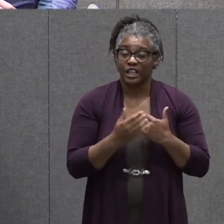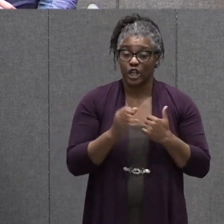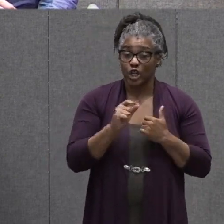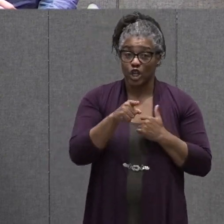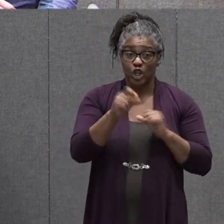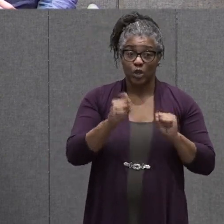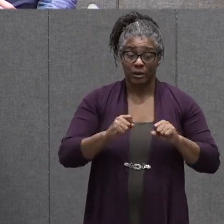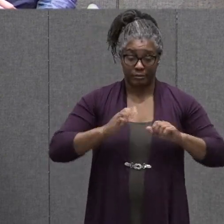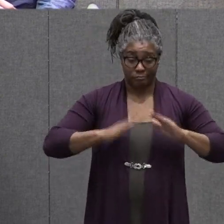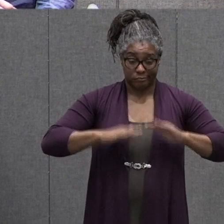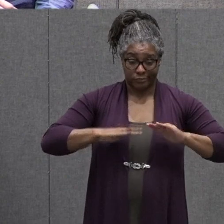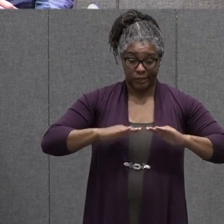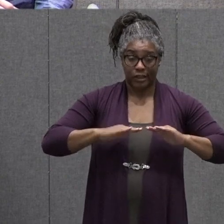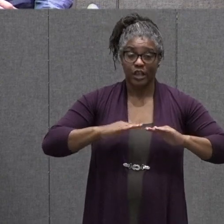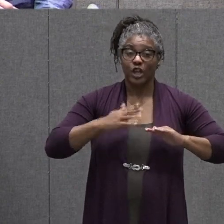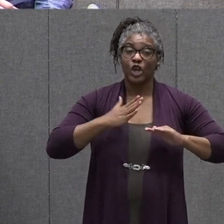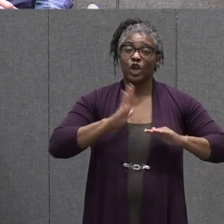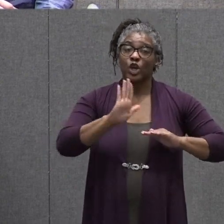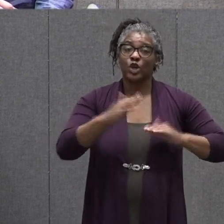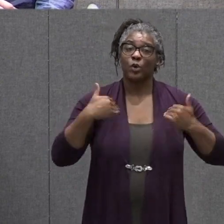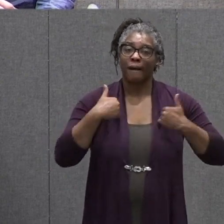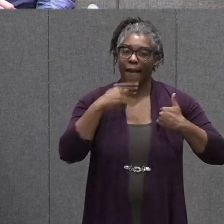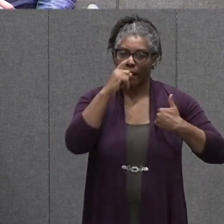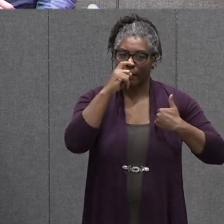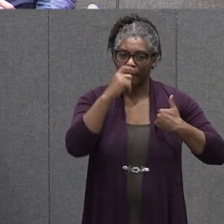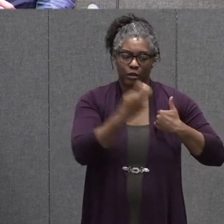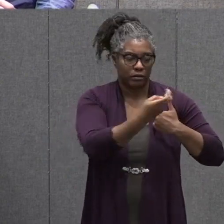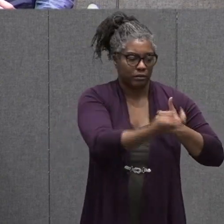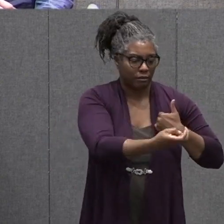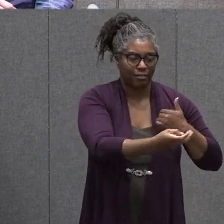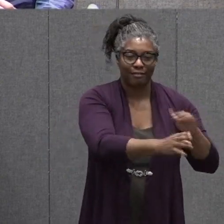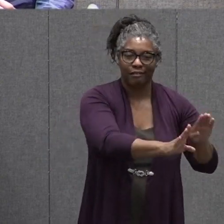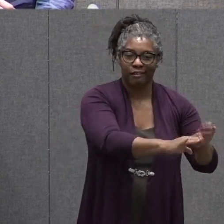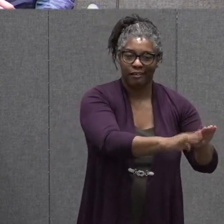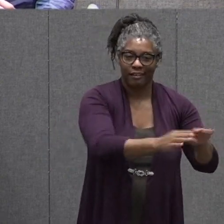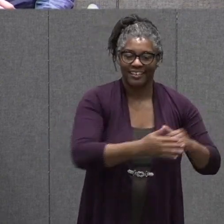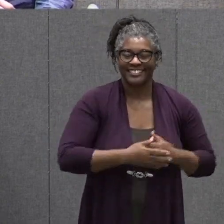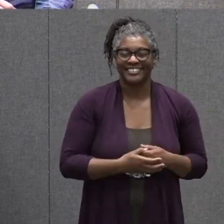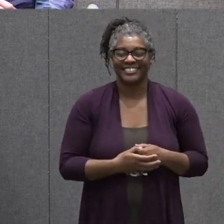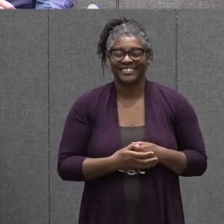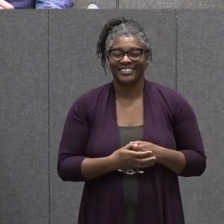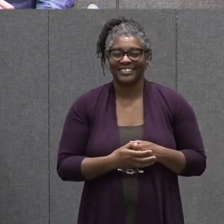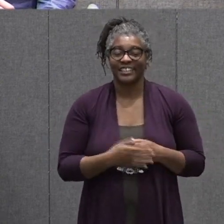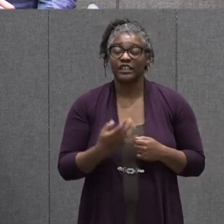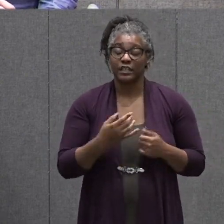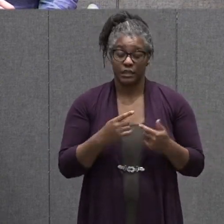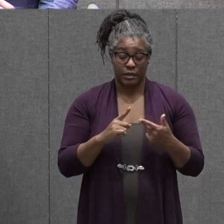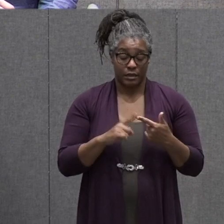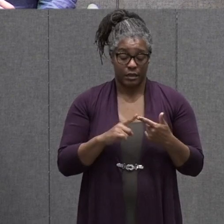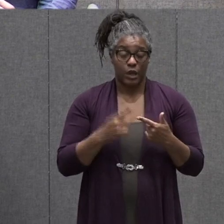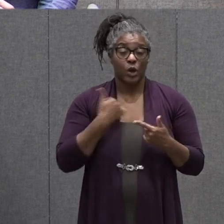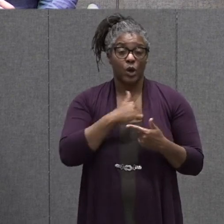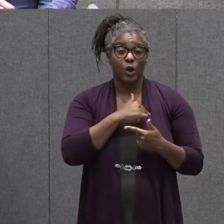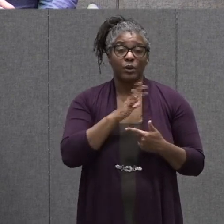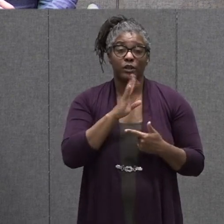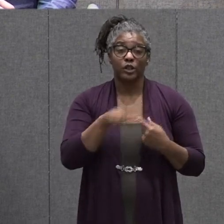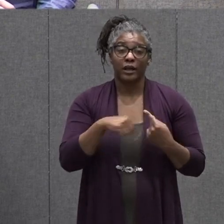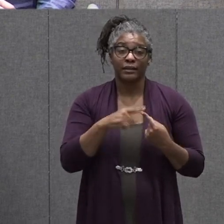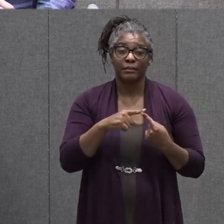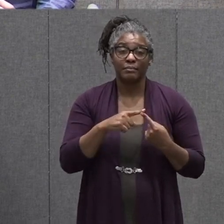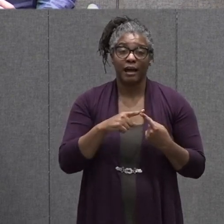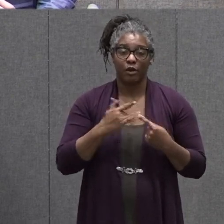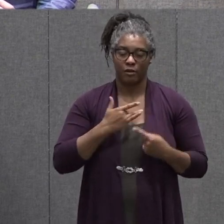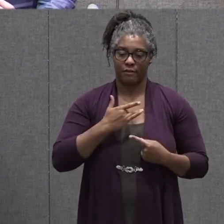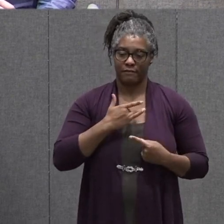you. And then another way that we did is we talked about our feelings, and we used our words. This is something that's